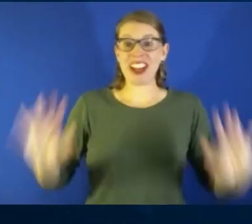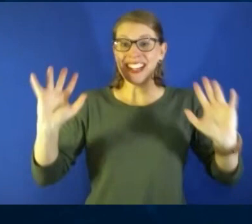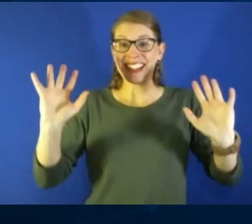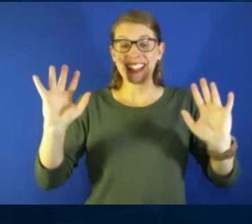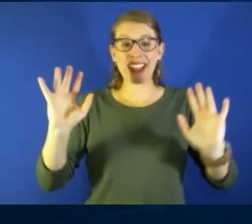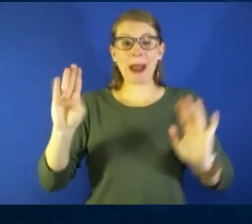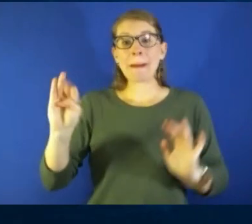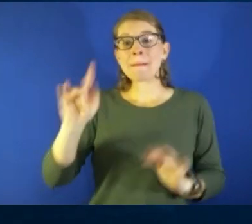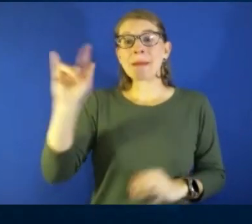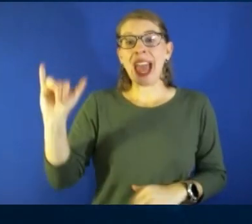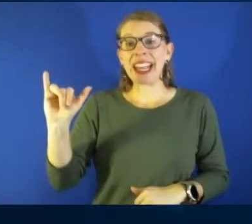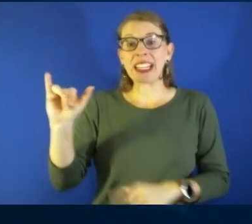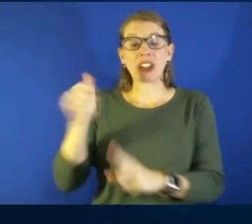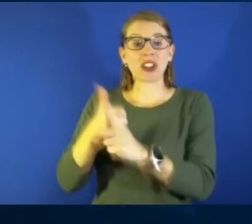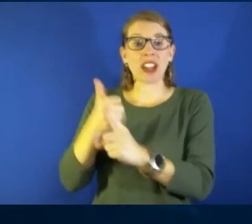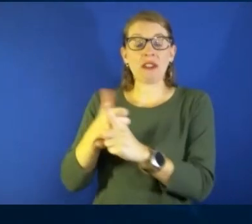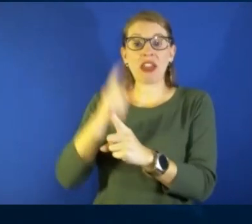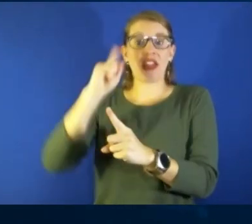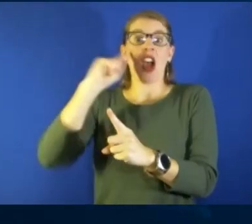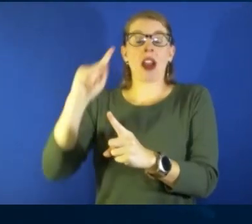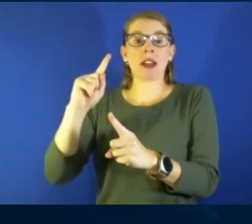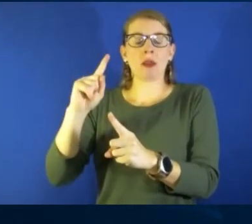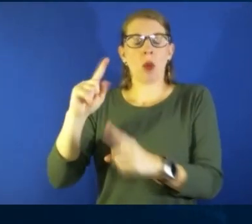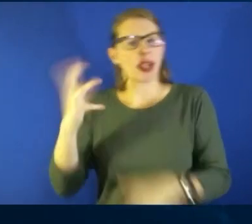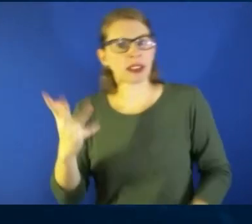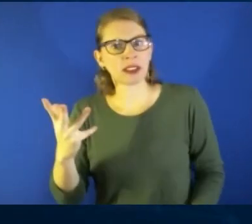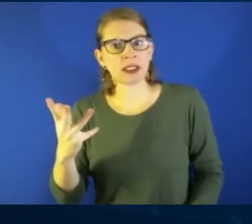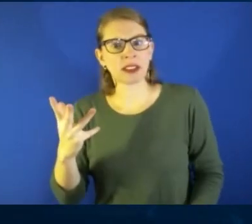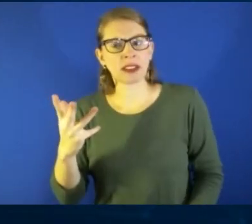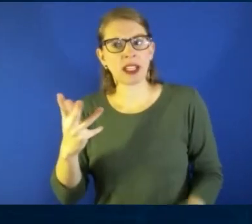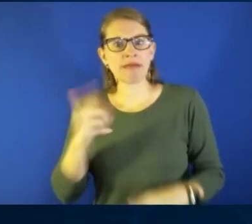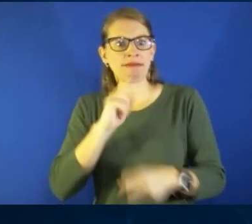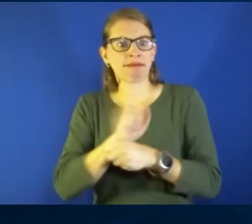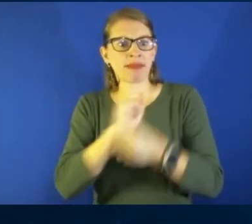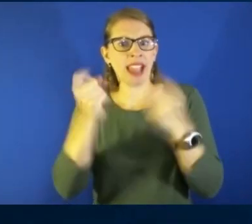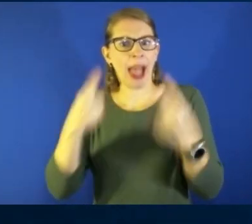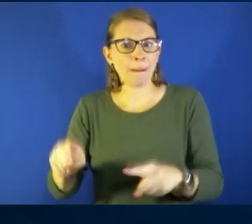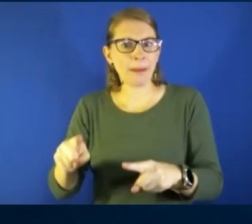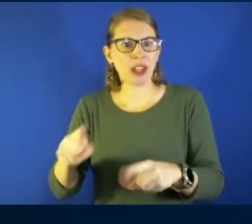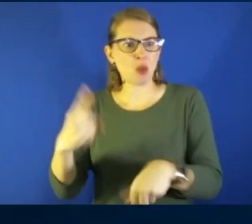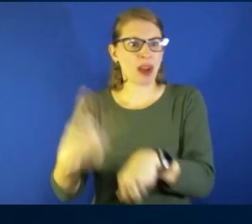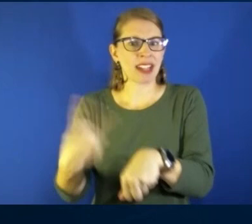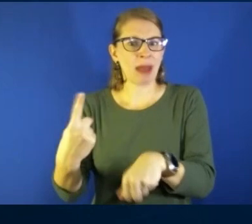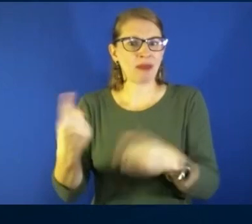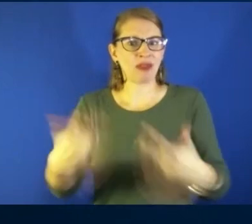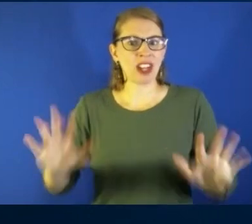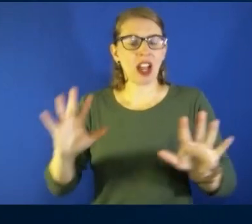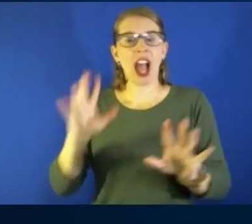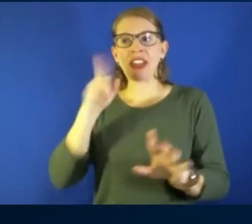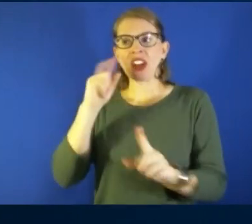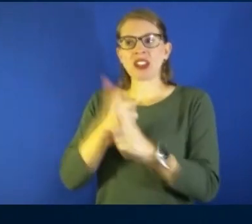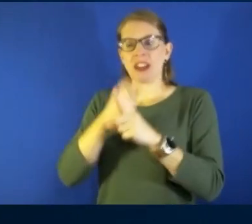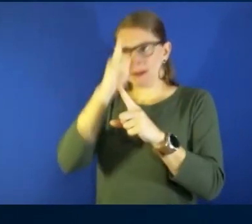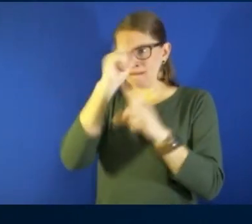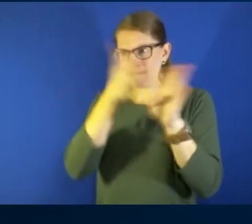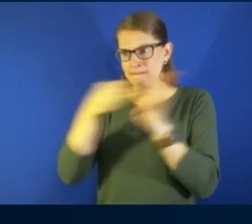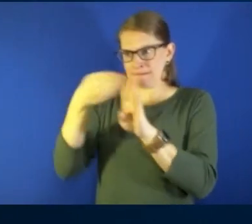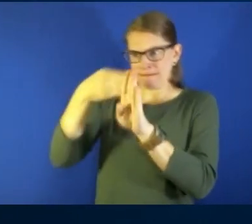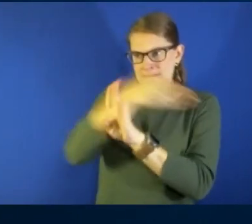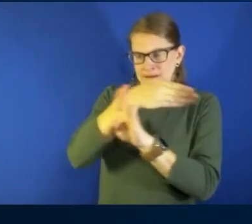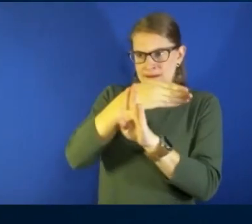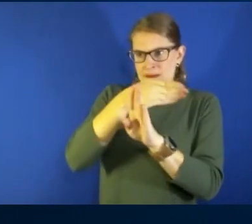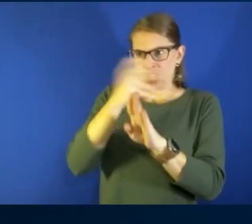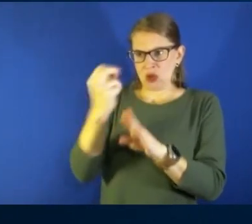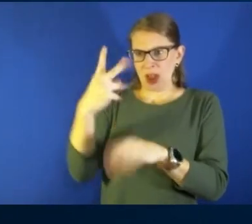talking about, she just thought, she was like, come again? What? This can actually happen? I think she was gearing up to have to be coming in here, for 12 times